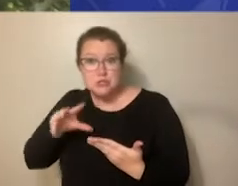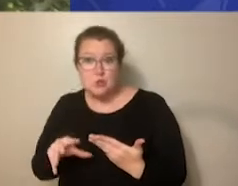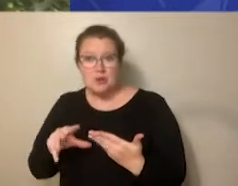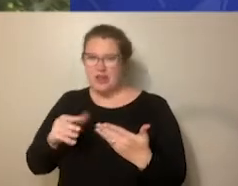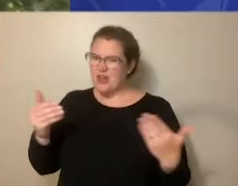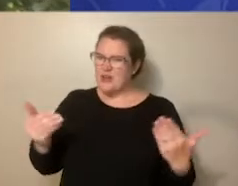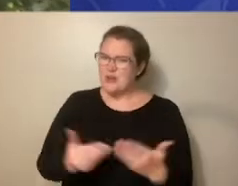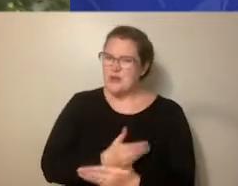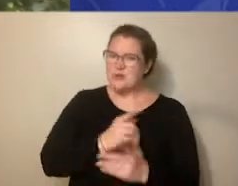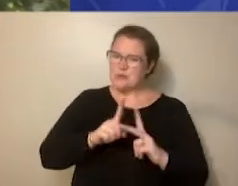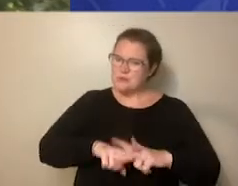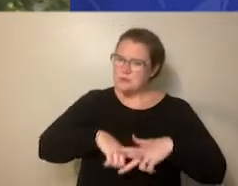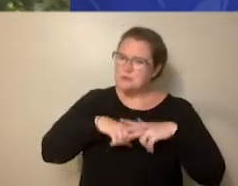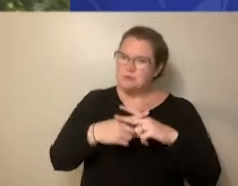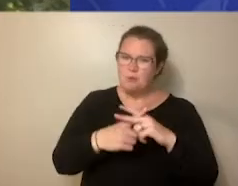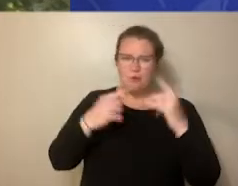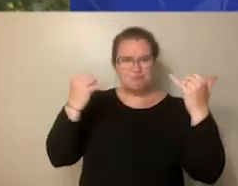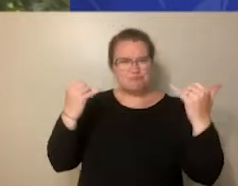new start.